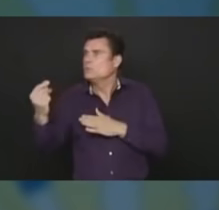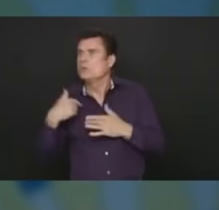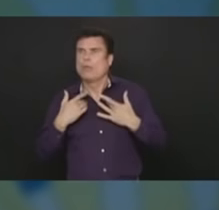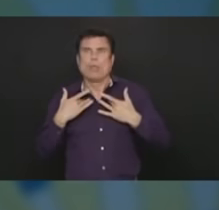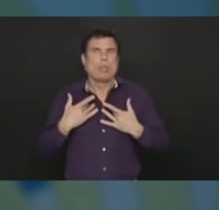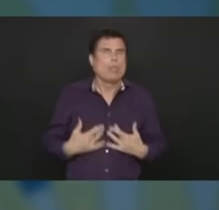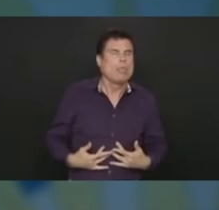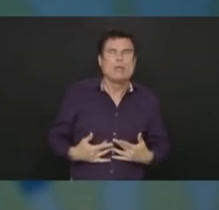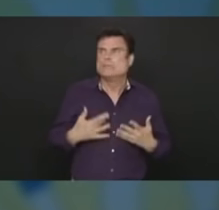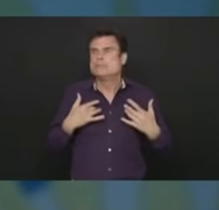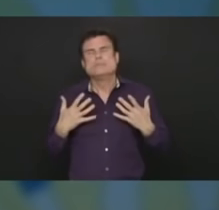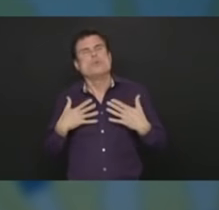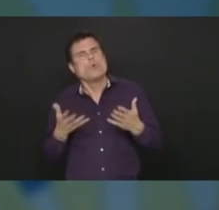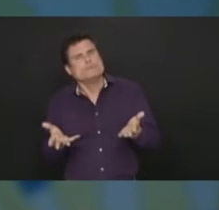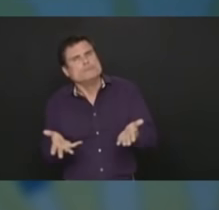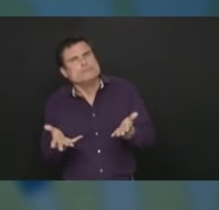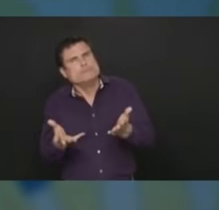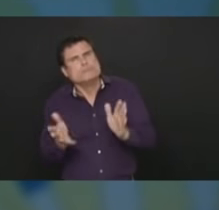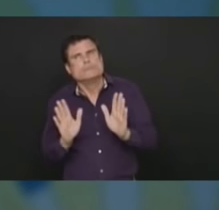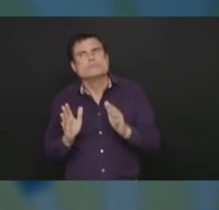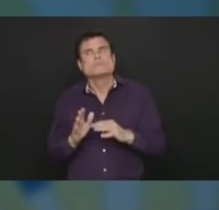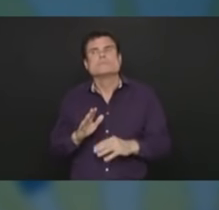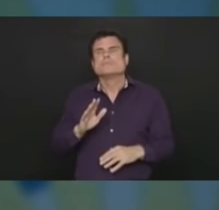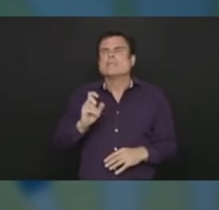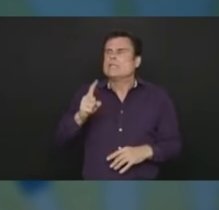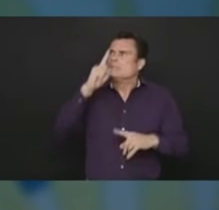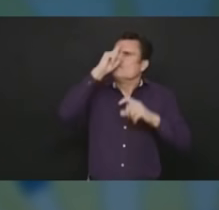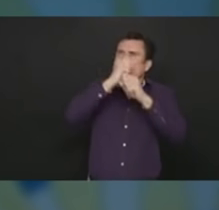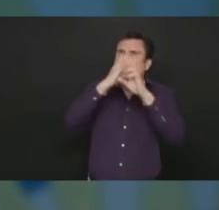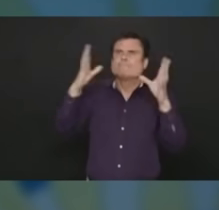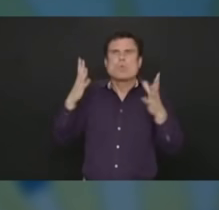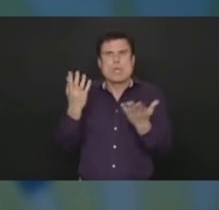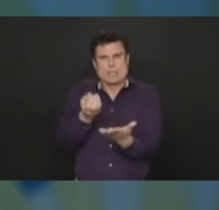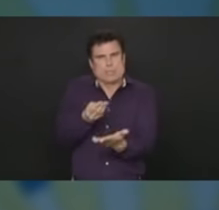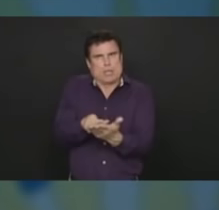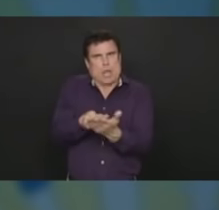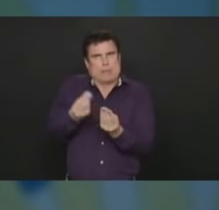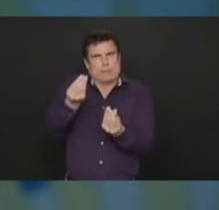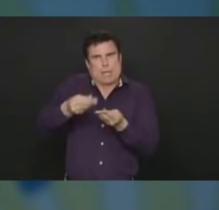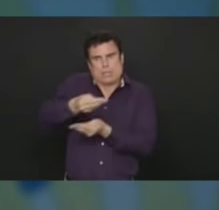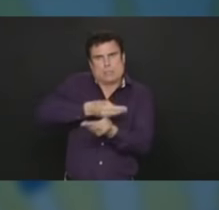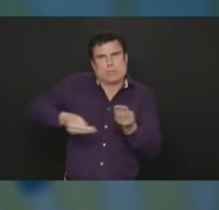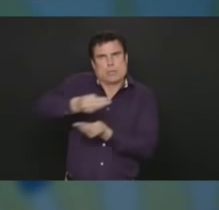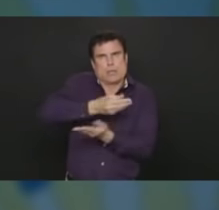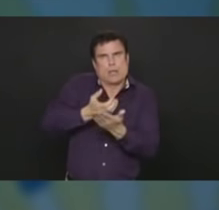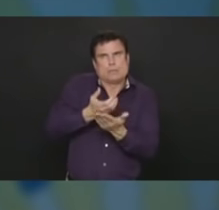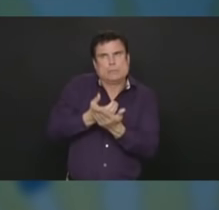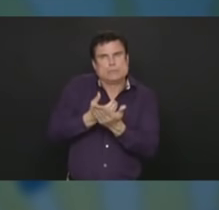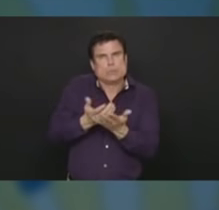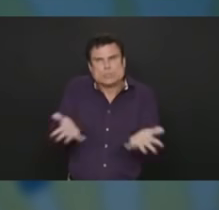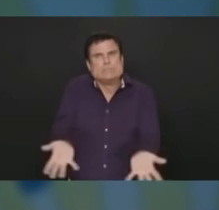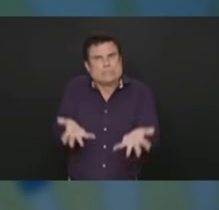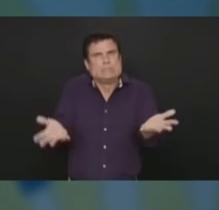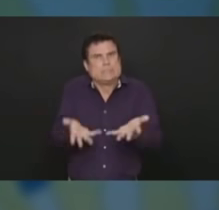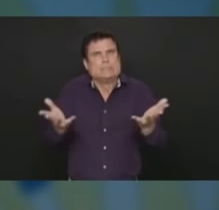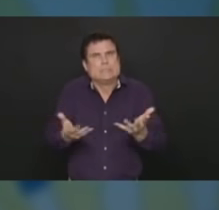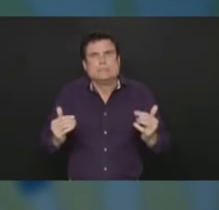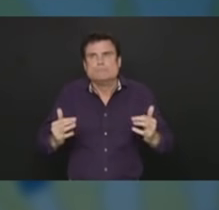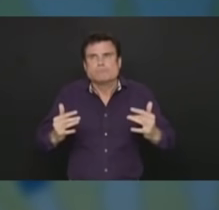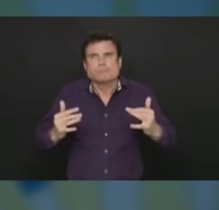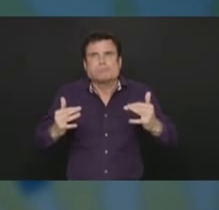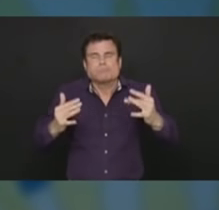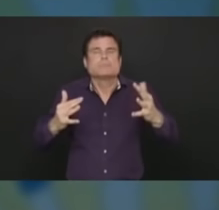extended families. But we need to do that now in a controlled way, in a managed way, and in a safe way.